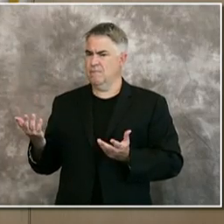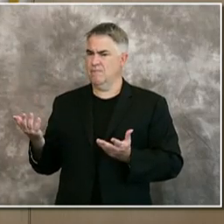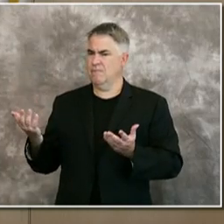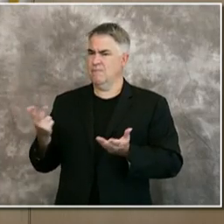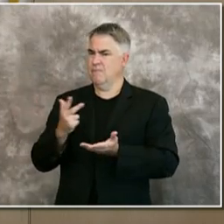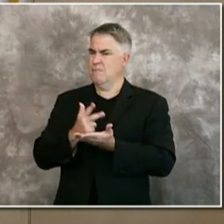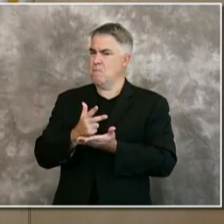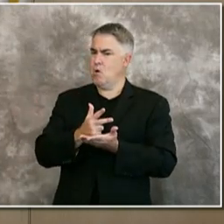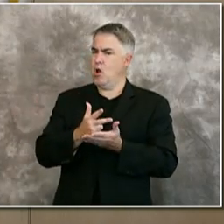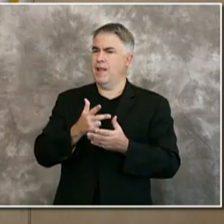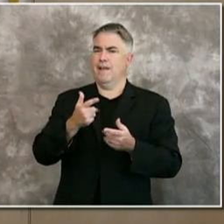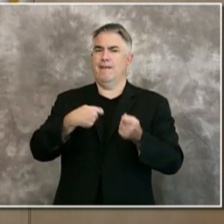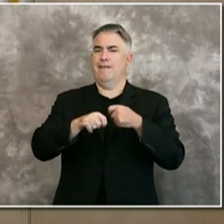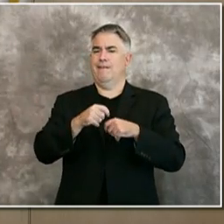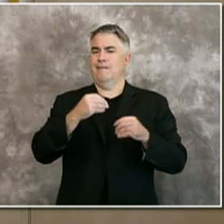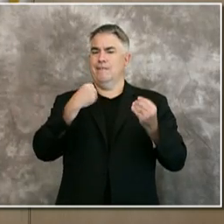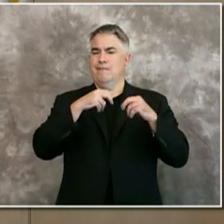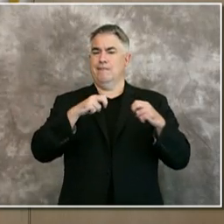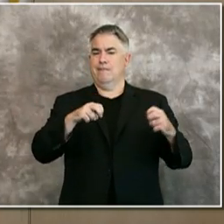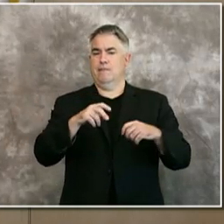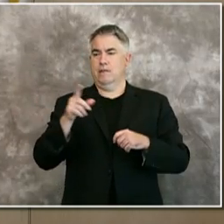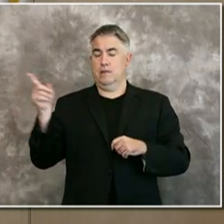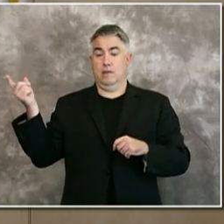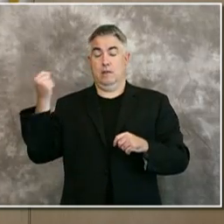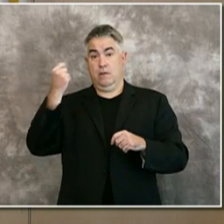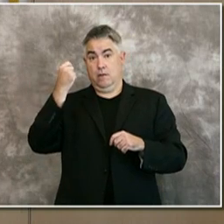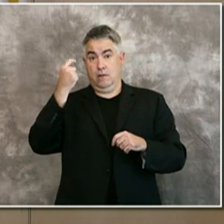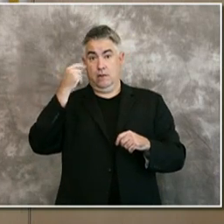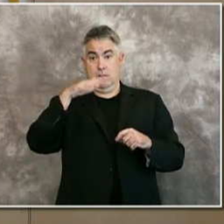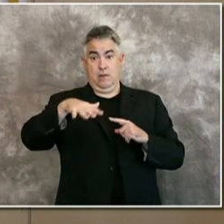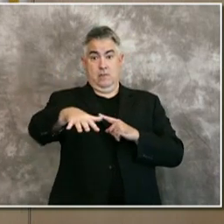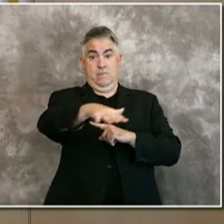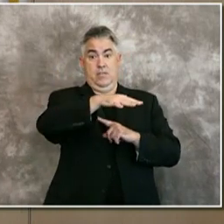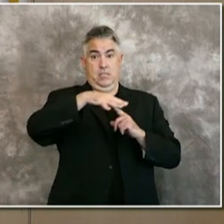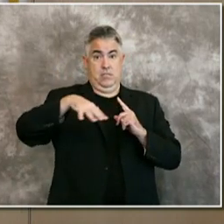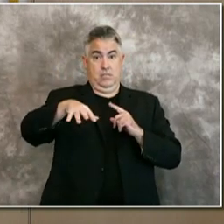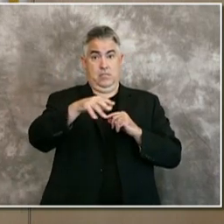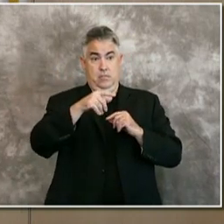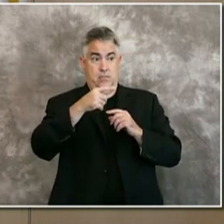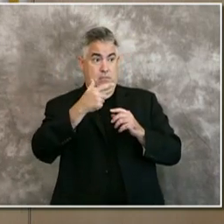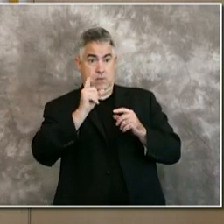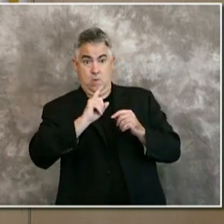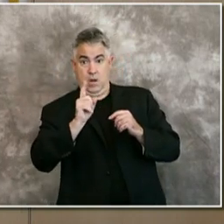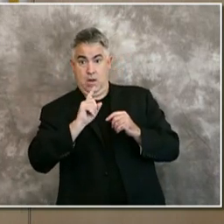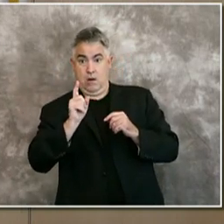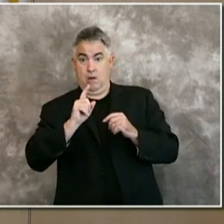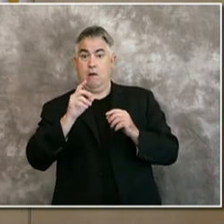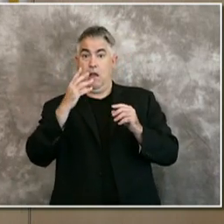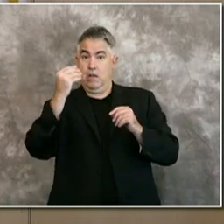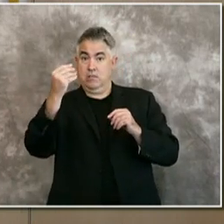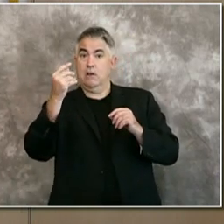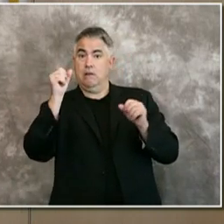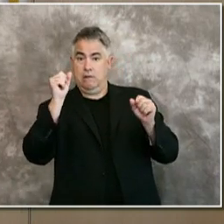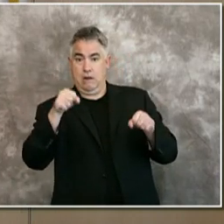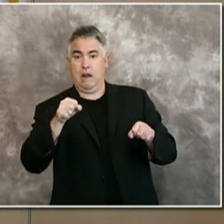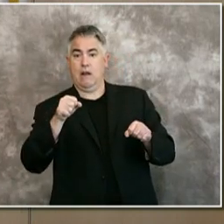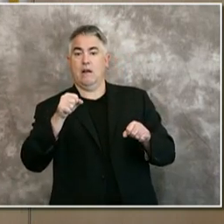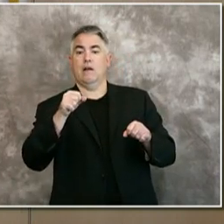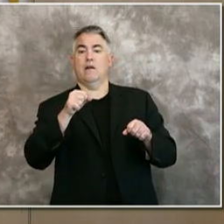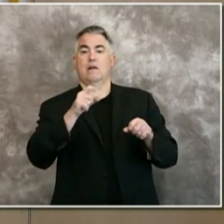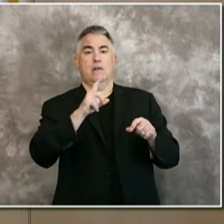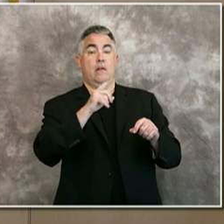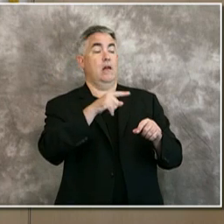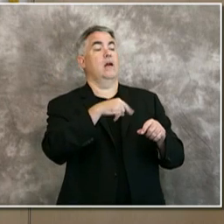lot? Any space that they are legally permitted to utilize, but they still have to close at 10